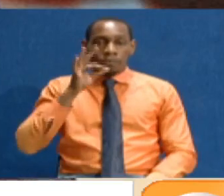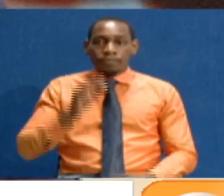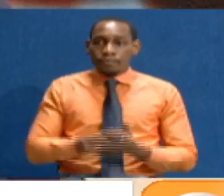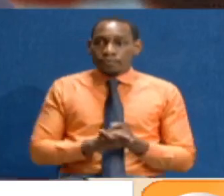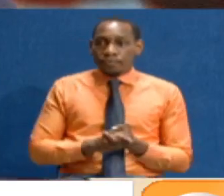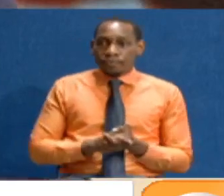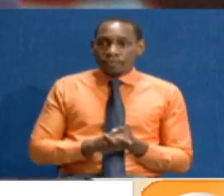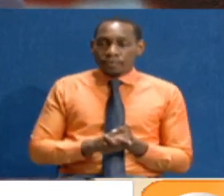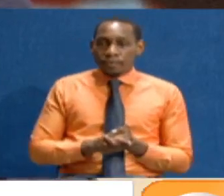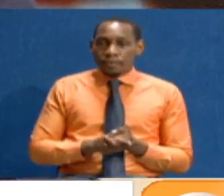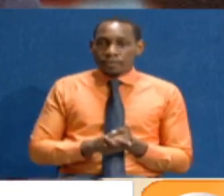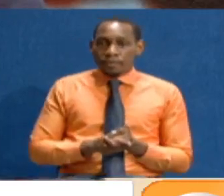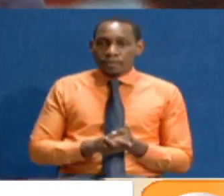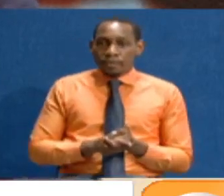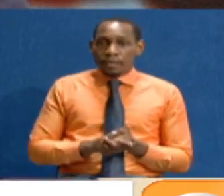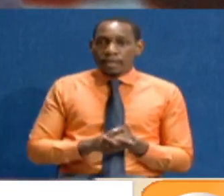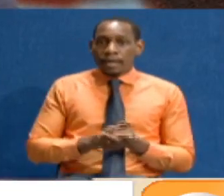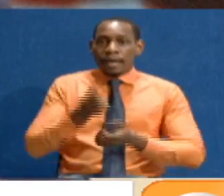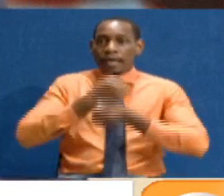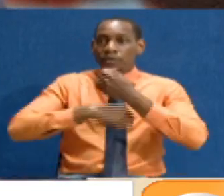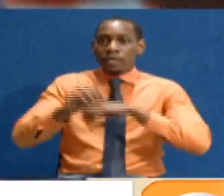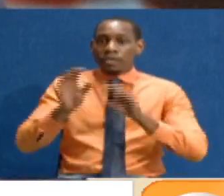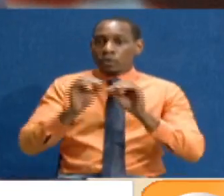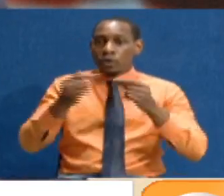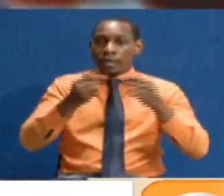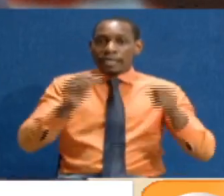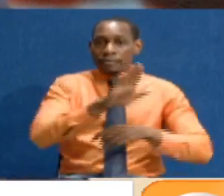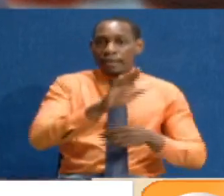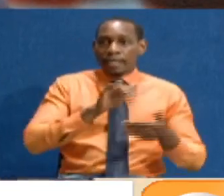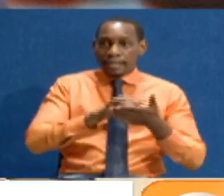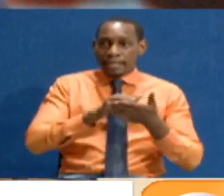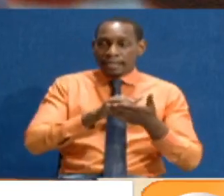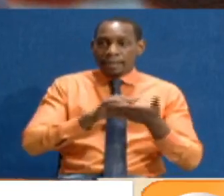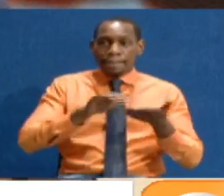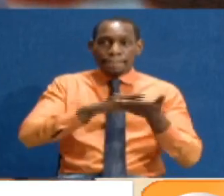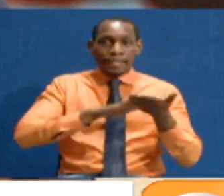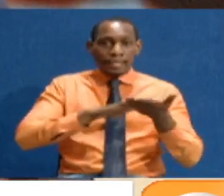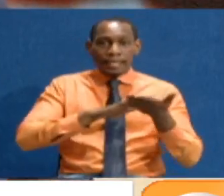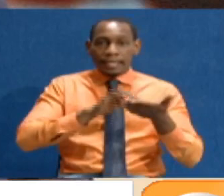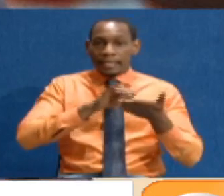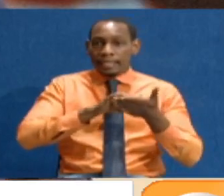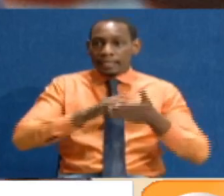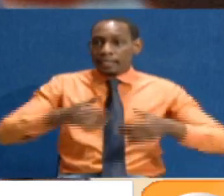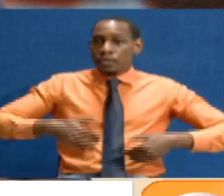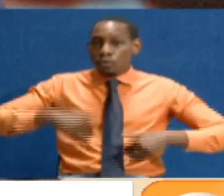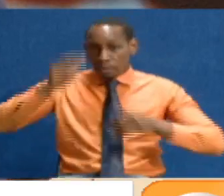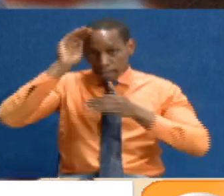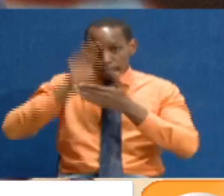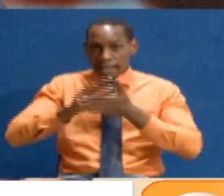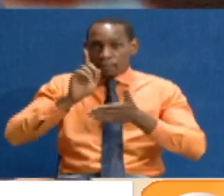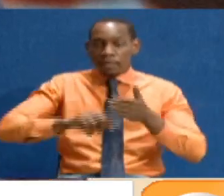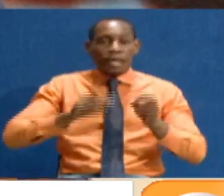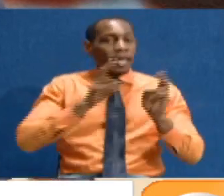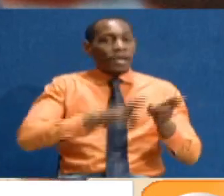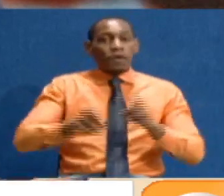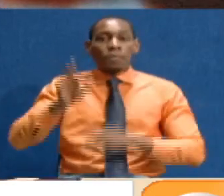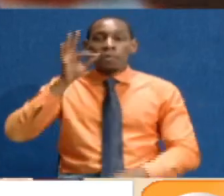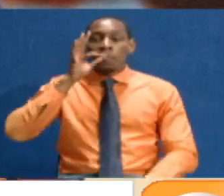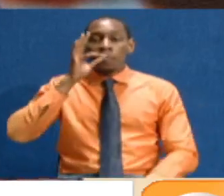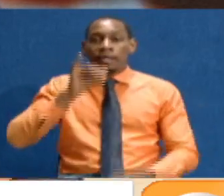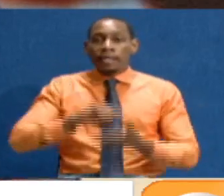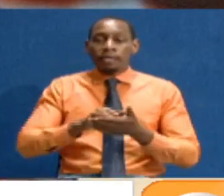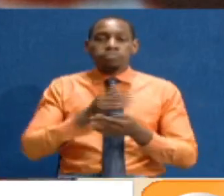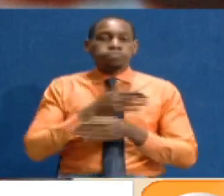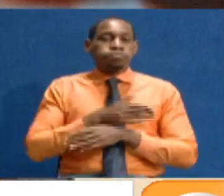confessing they use weed, and no action has been taken against them. So that basically makes the youth believe that it's normal. It's a